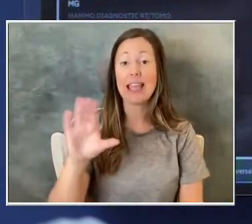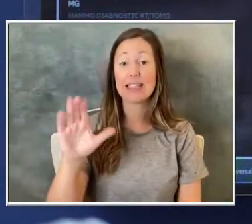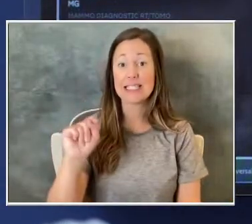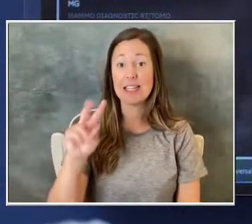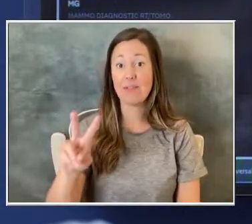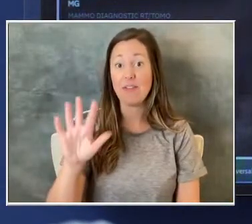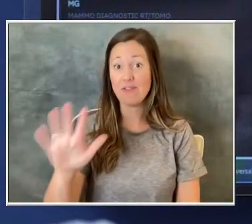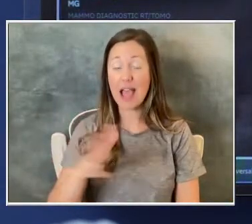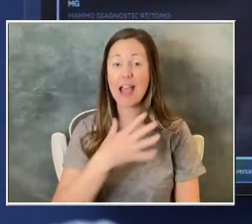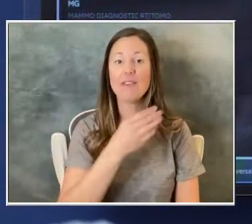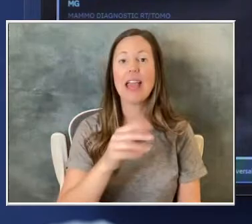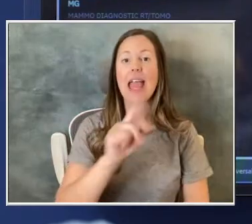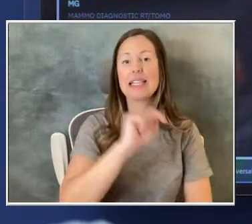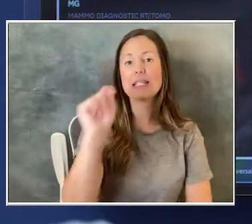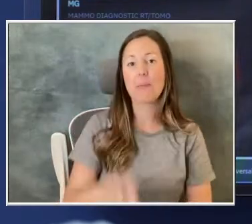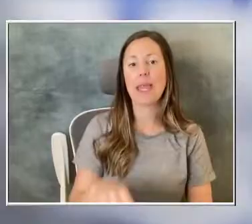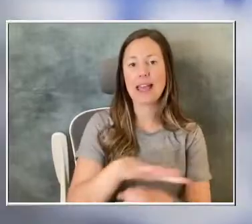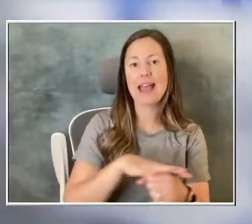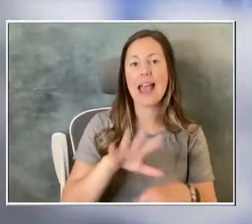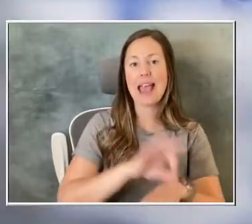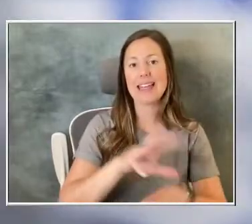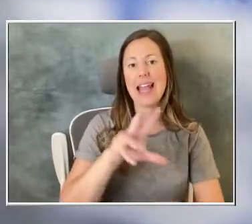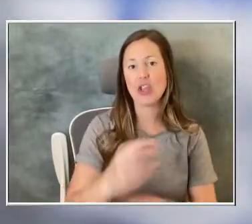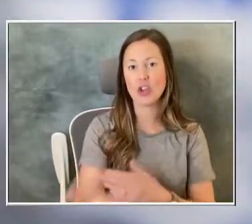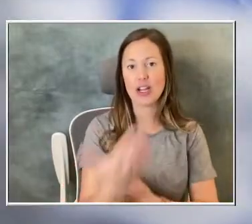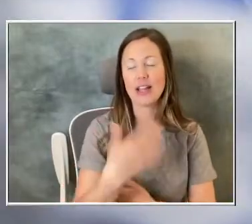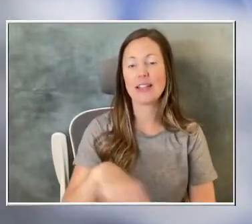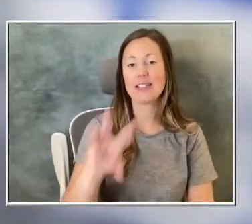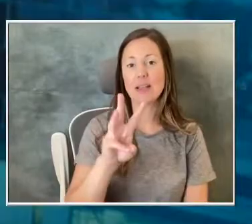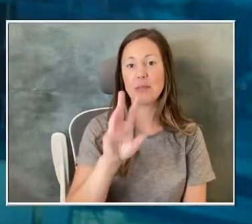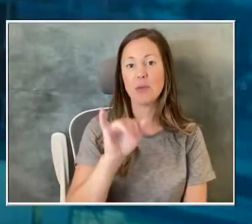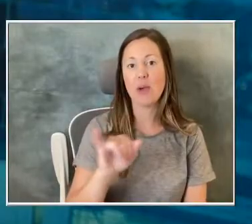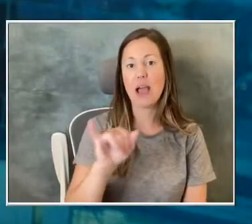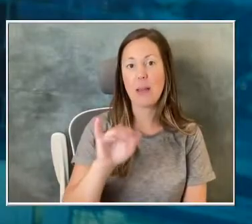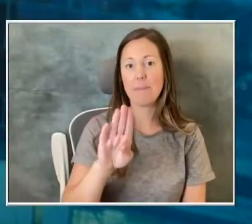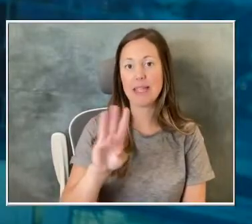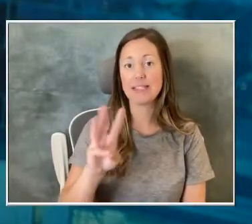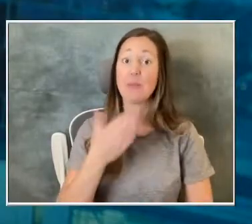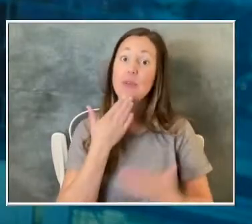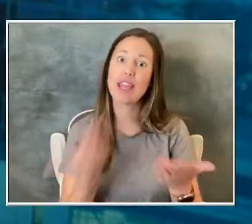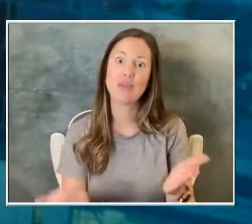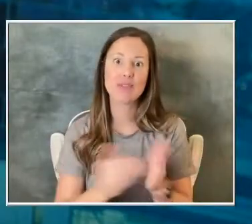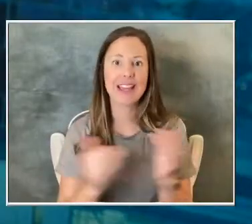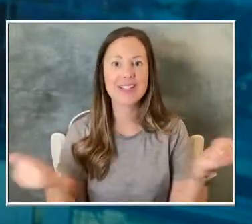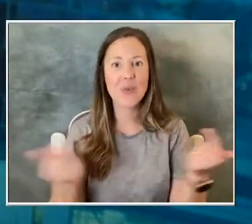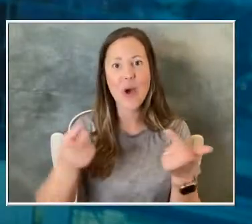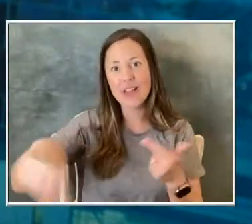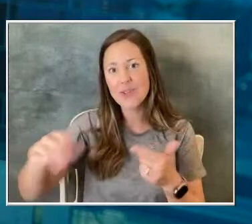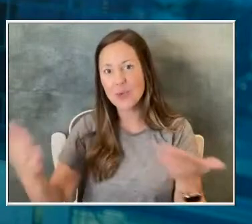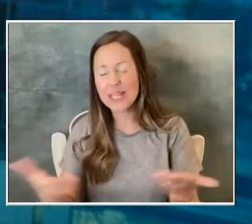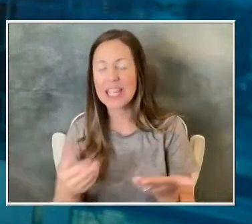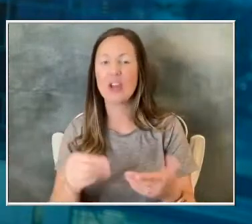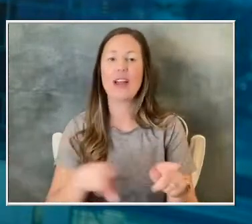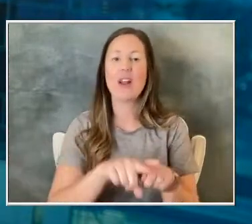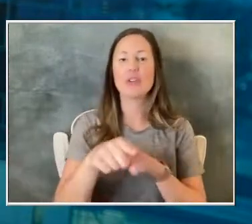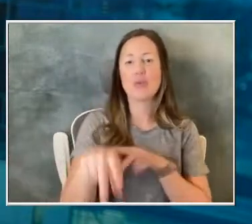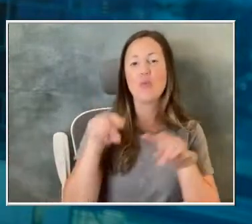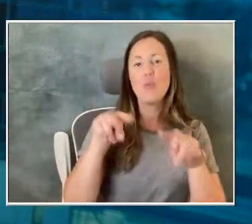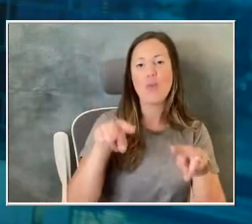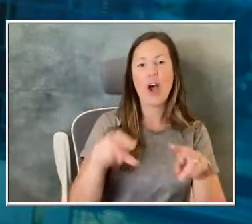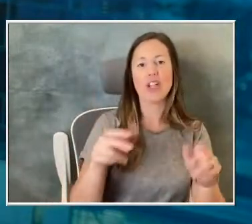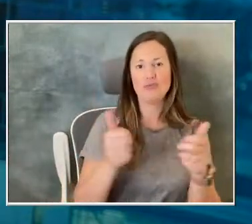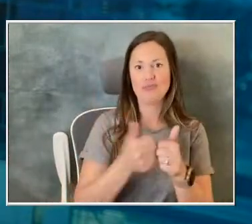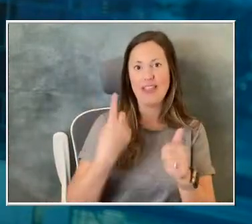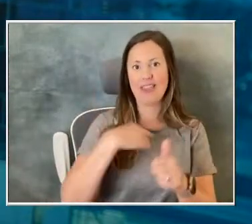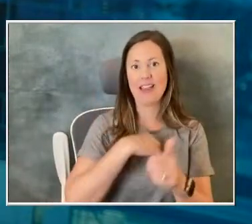in the Topeka area at 9:30 a.m. on WIBW. Thanks again to all of our guests, and thank you to our viewers for being with us today. We'll see you